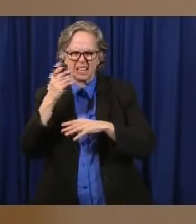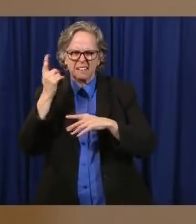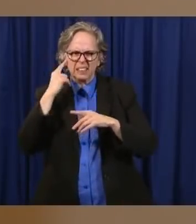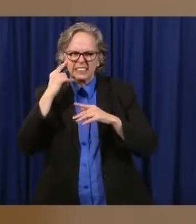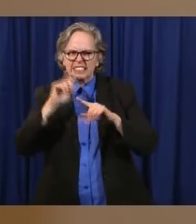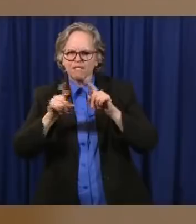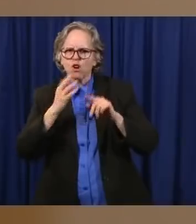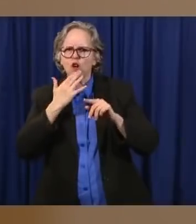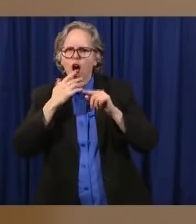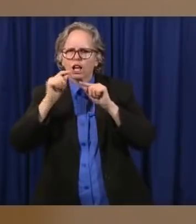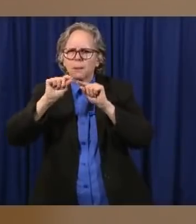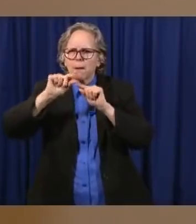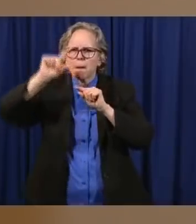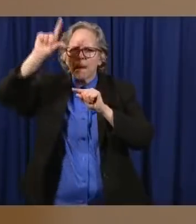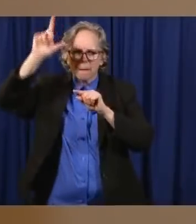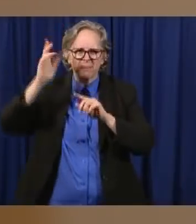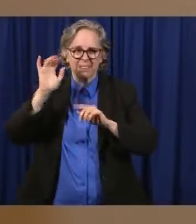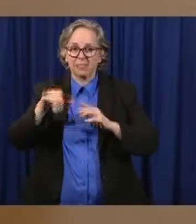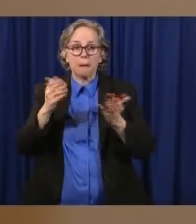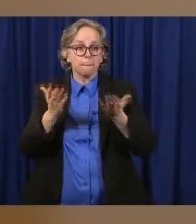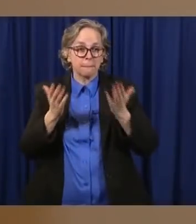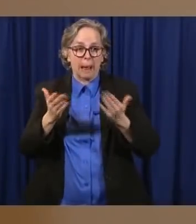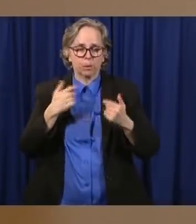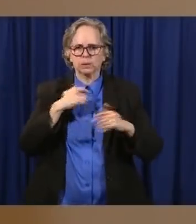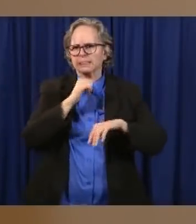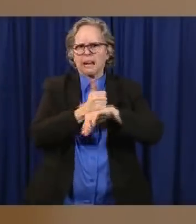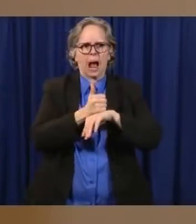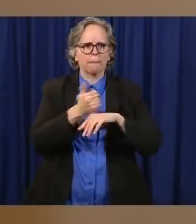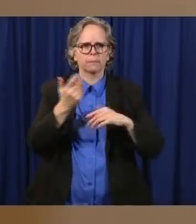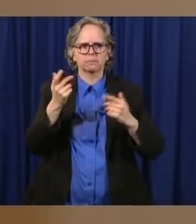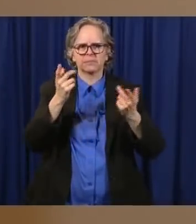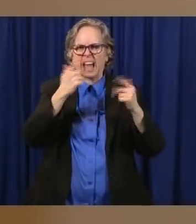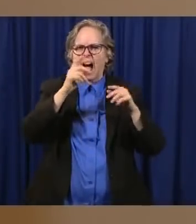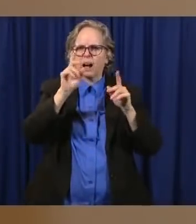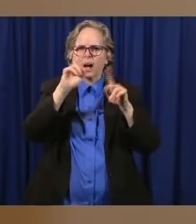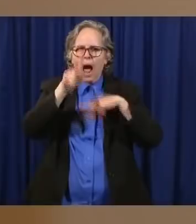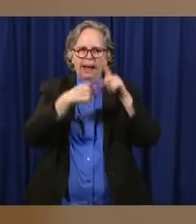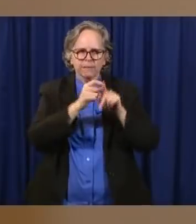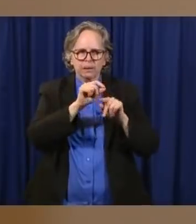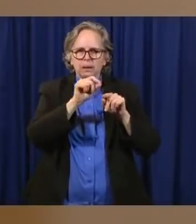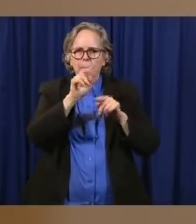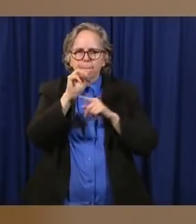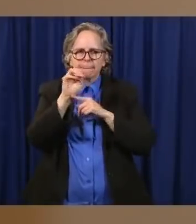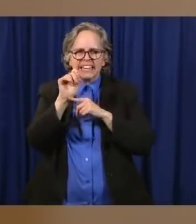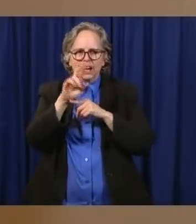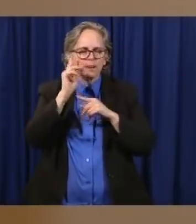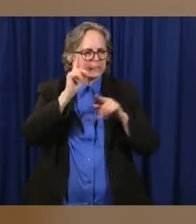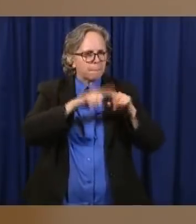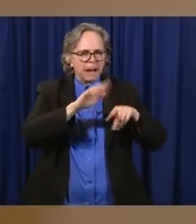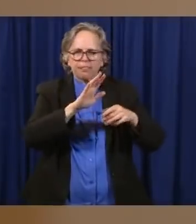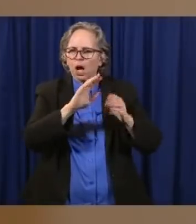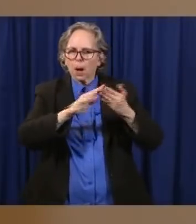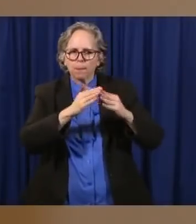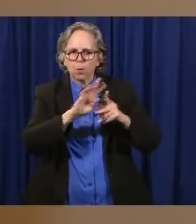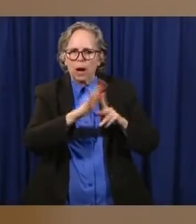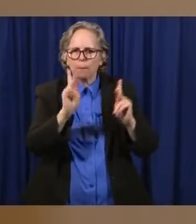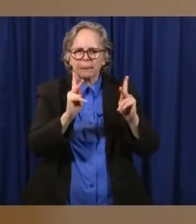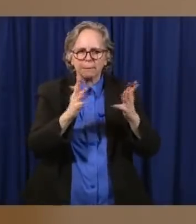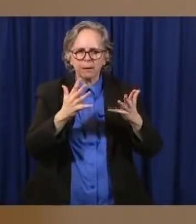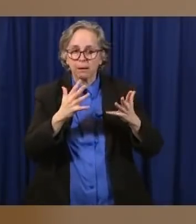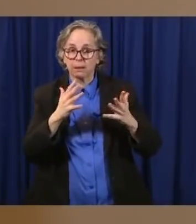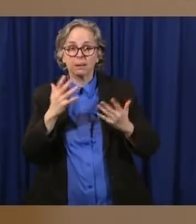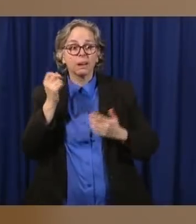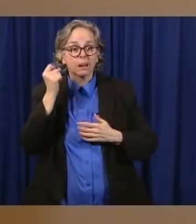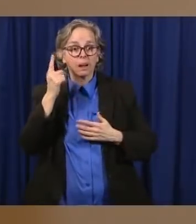could almost have heightened levels of where it is in communities and higher prevalence or not. And that could be very useful for you at